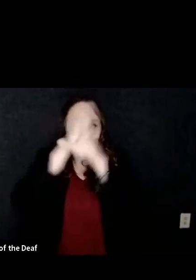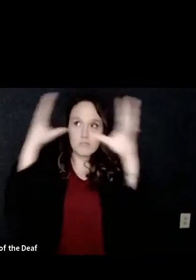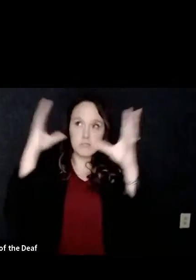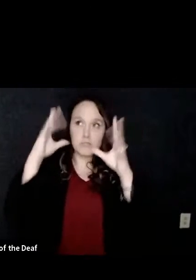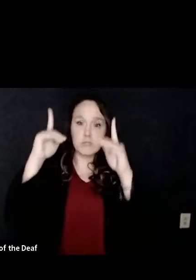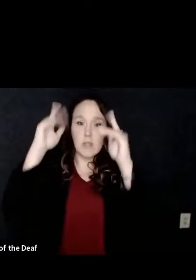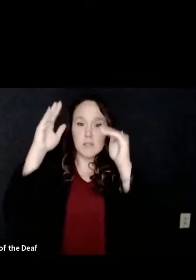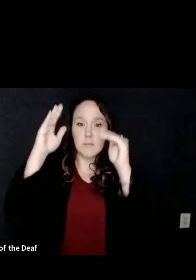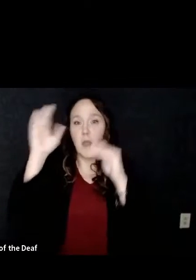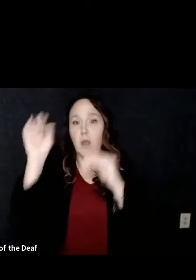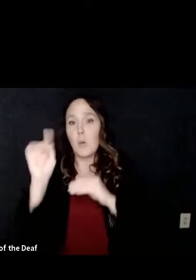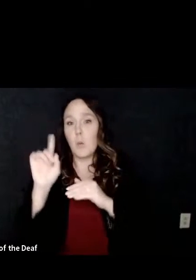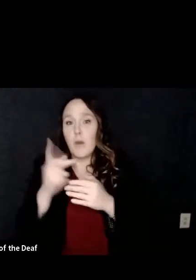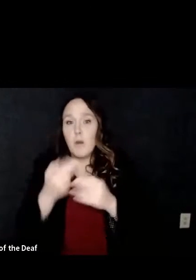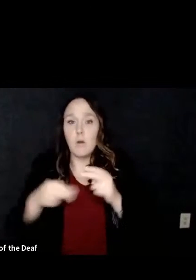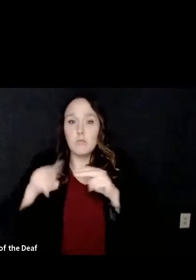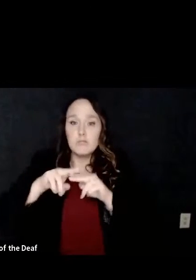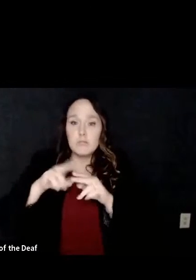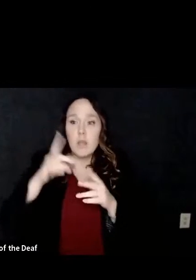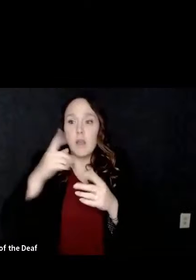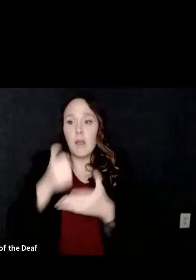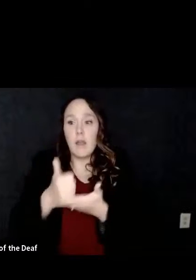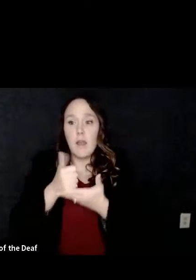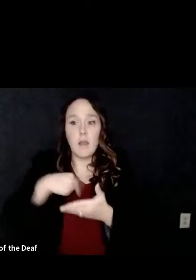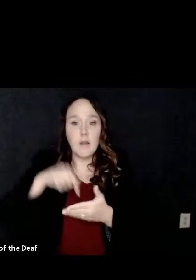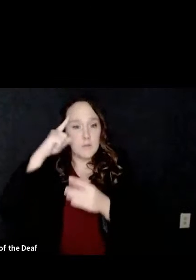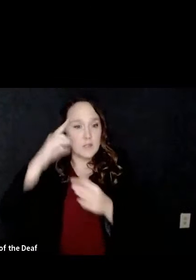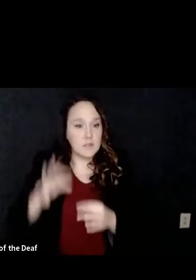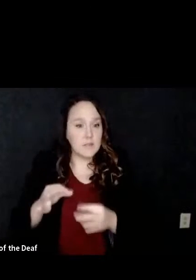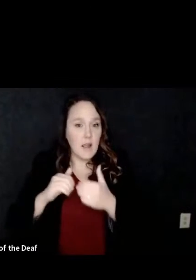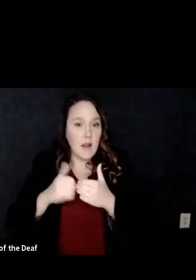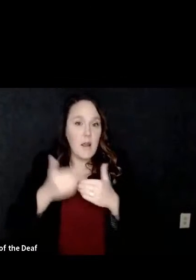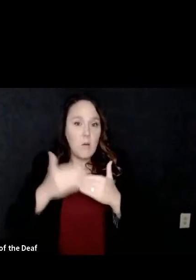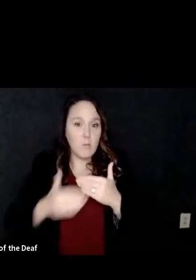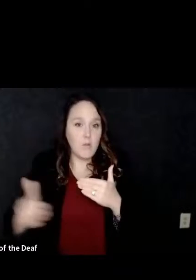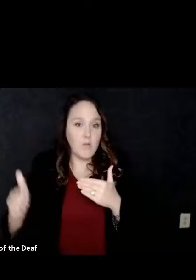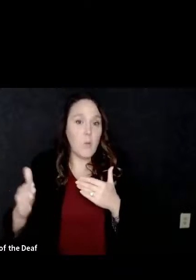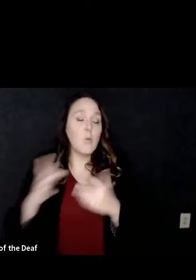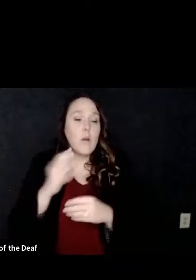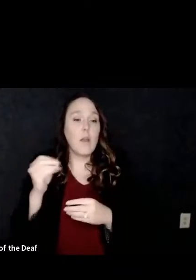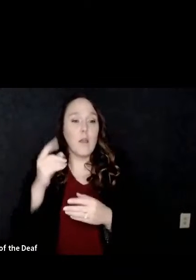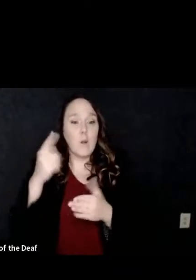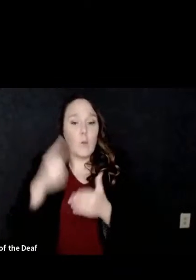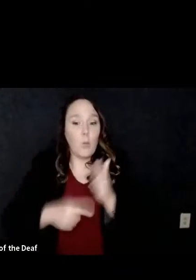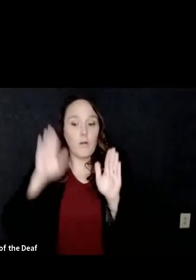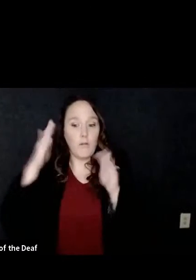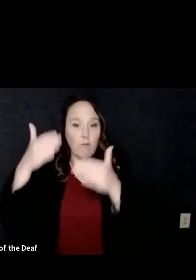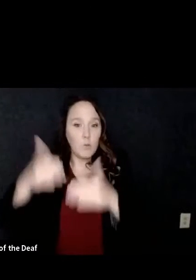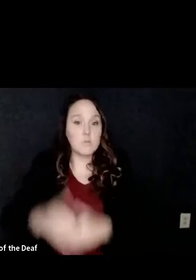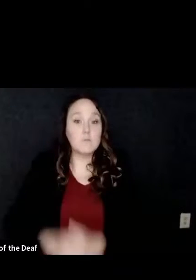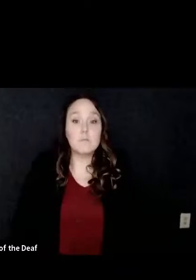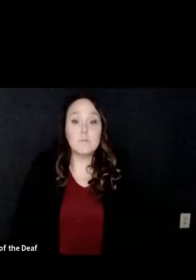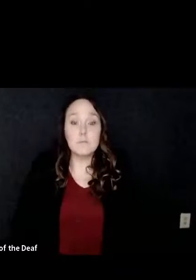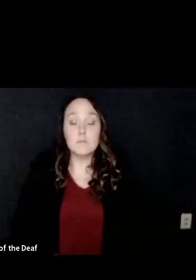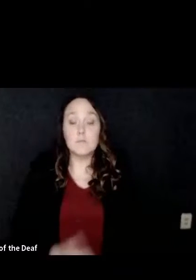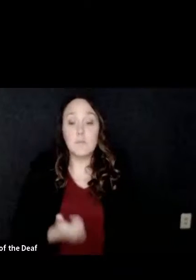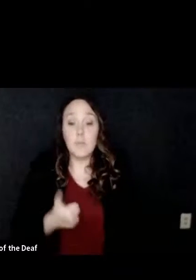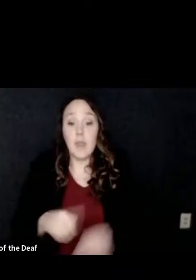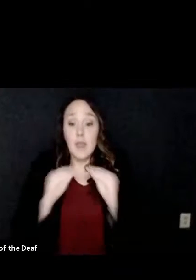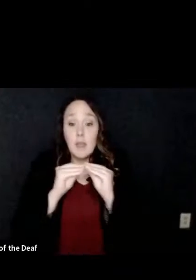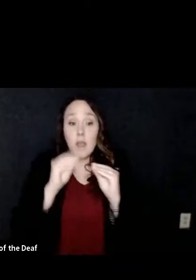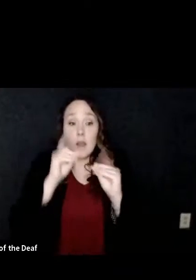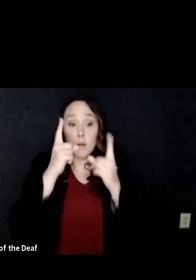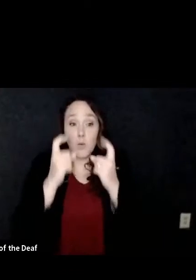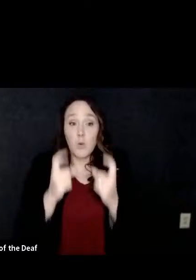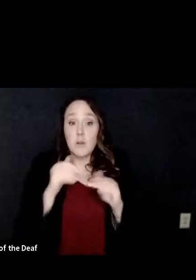make decisions on how we want to move forward and what we want to focus on. All right, any further questions? Please